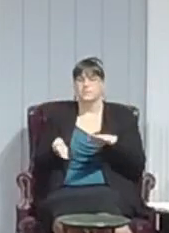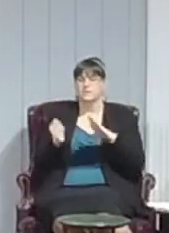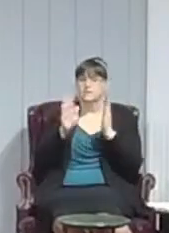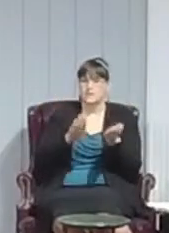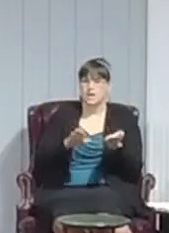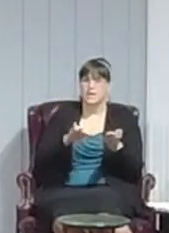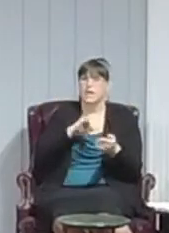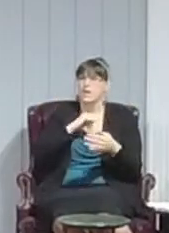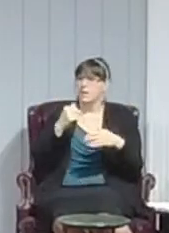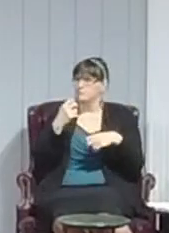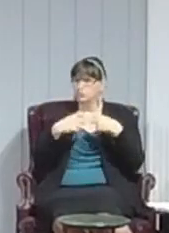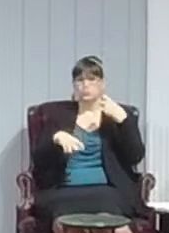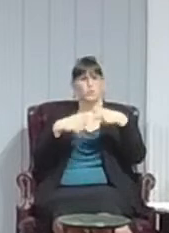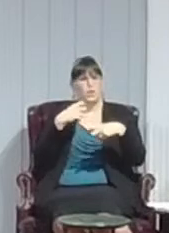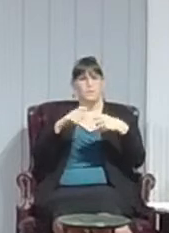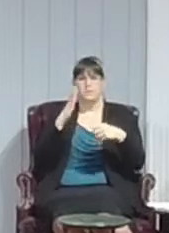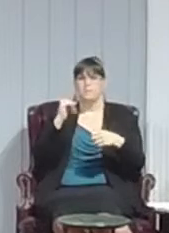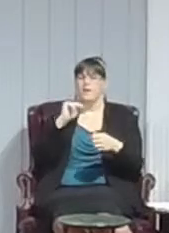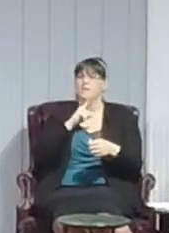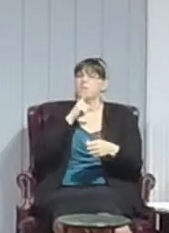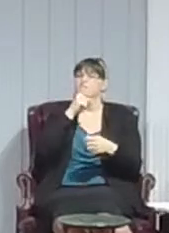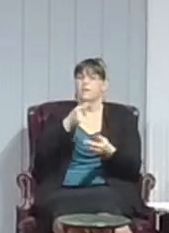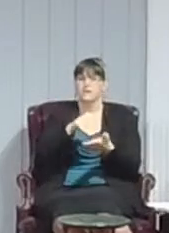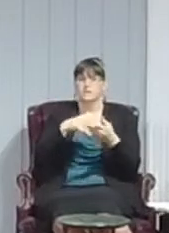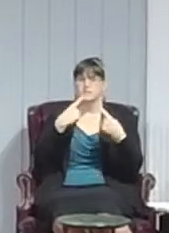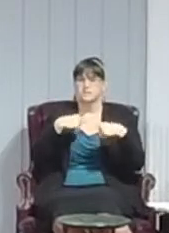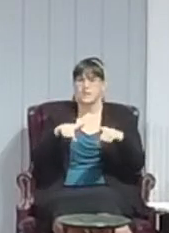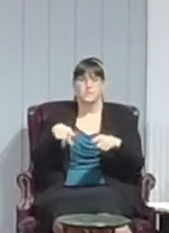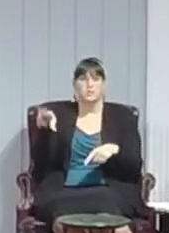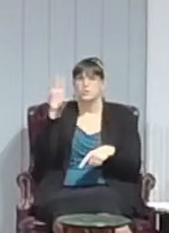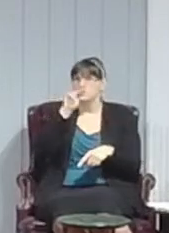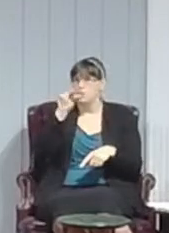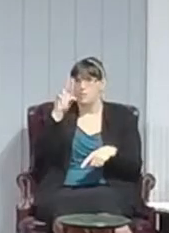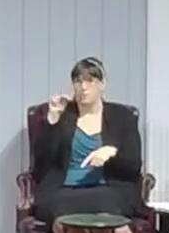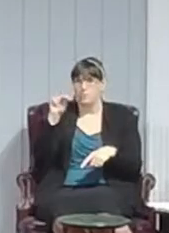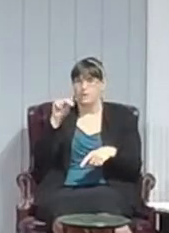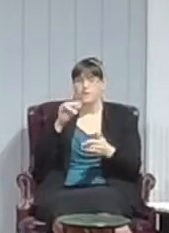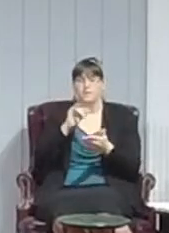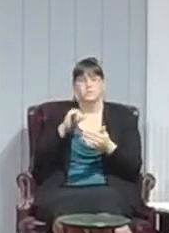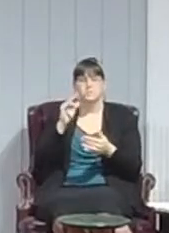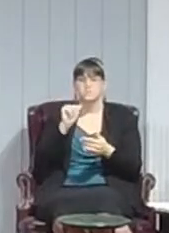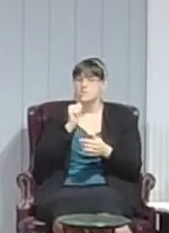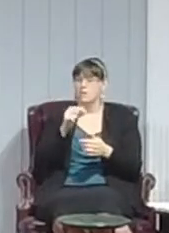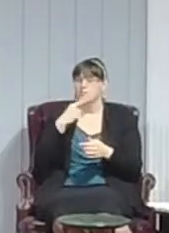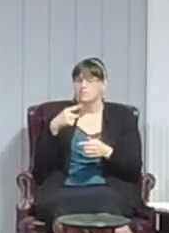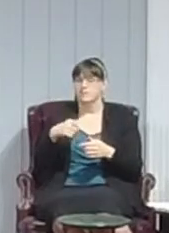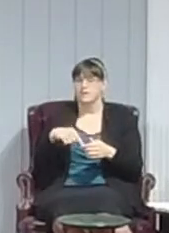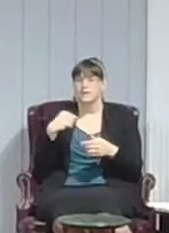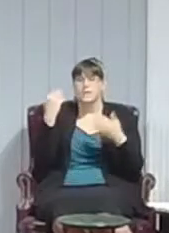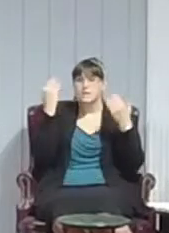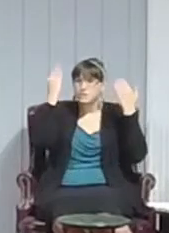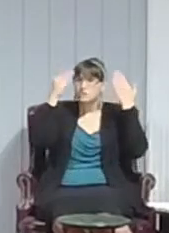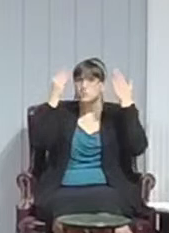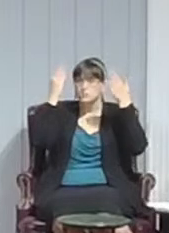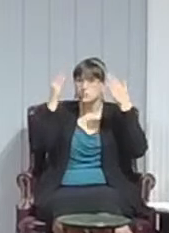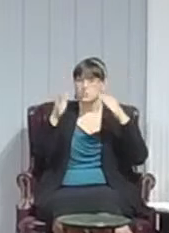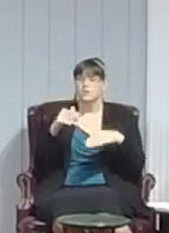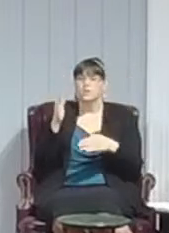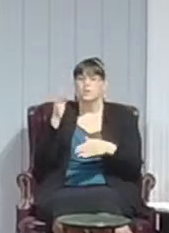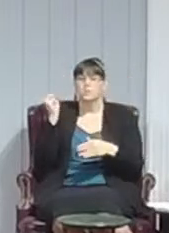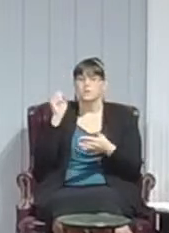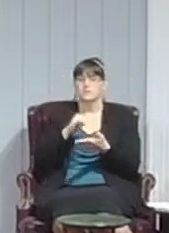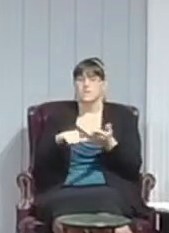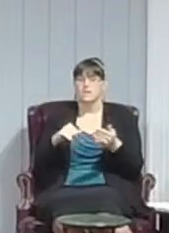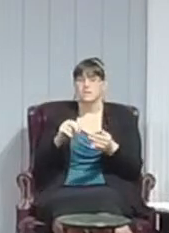and I'm troubled by the fact that all of this is going to happen. That is not what he's saying. His concern, however, was that